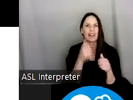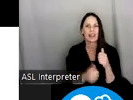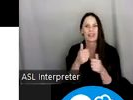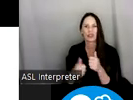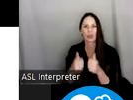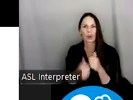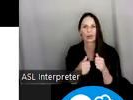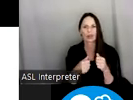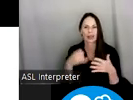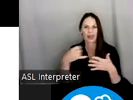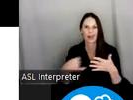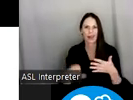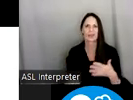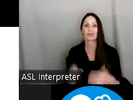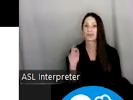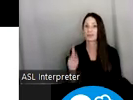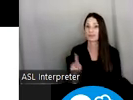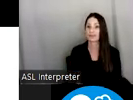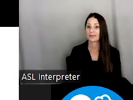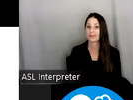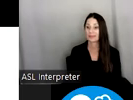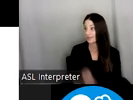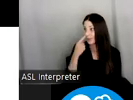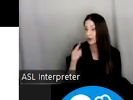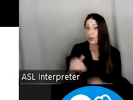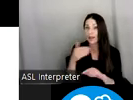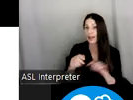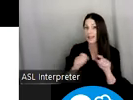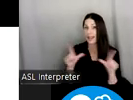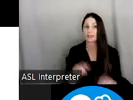Okay. Sarah, can you hit me into the next slide?